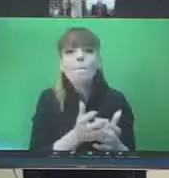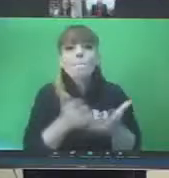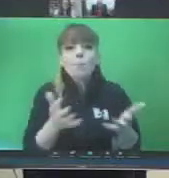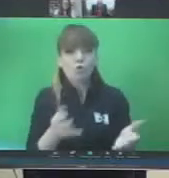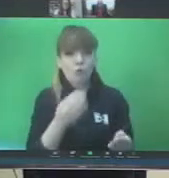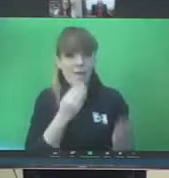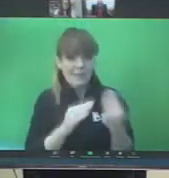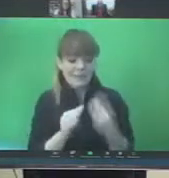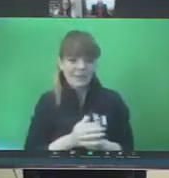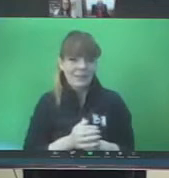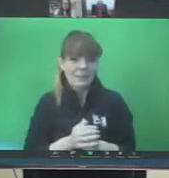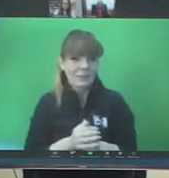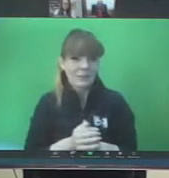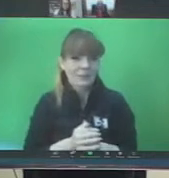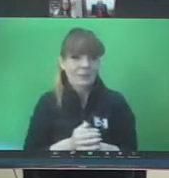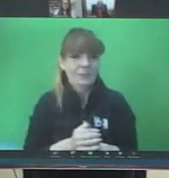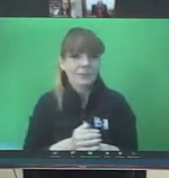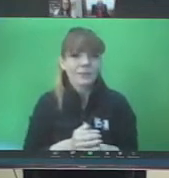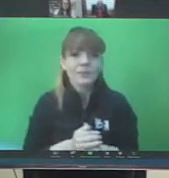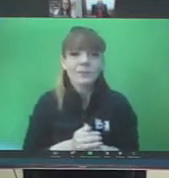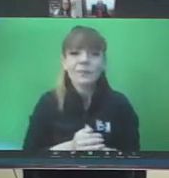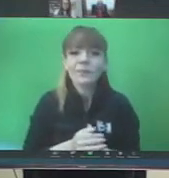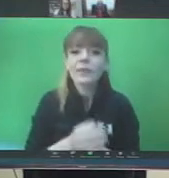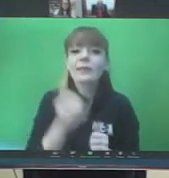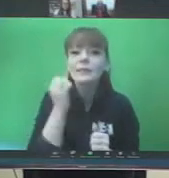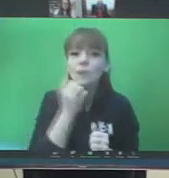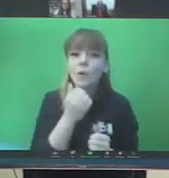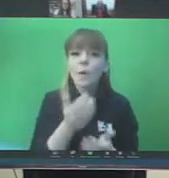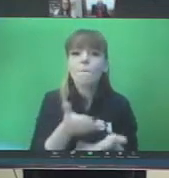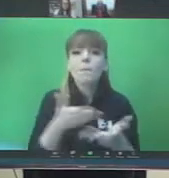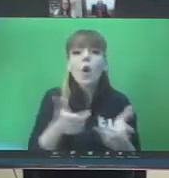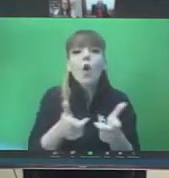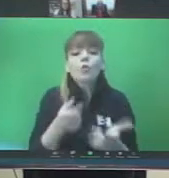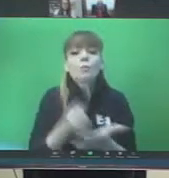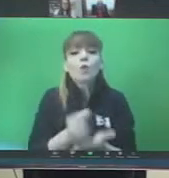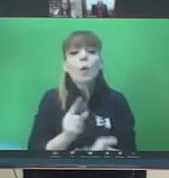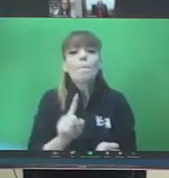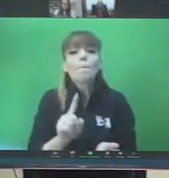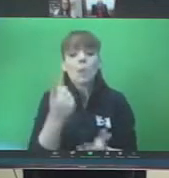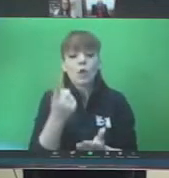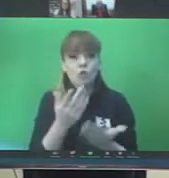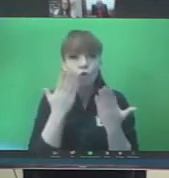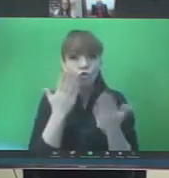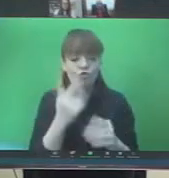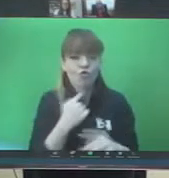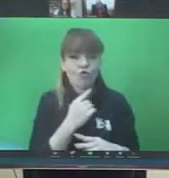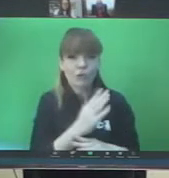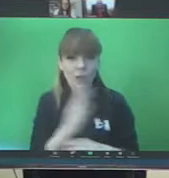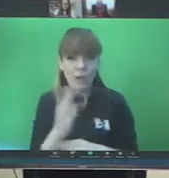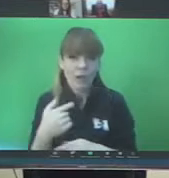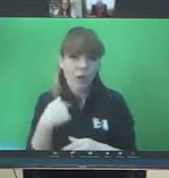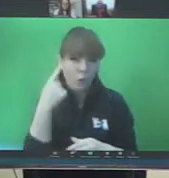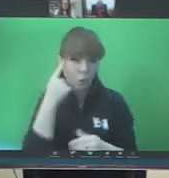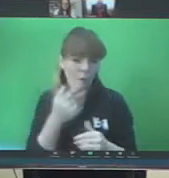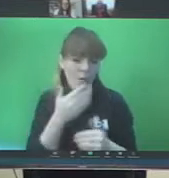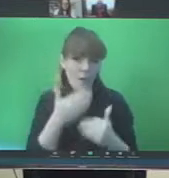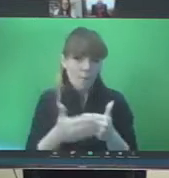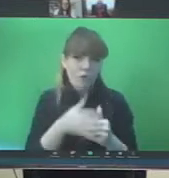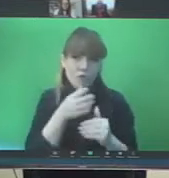will be more efficient. We are preparing it for the first reading. I hope that shortly it will be in